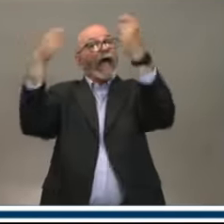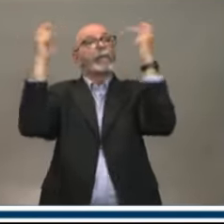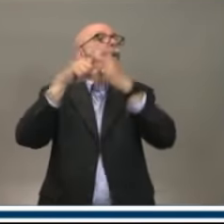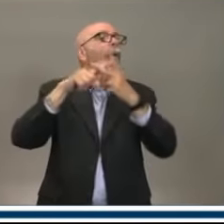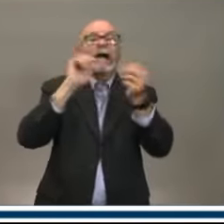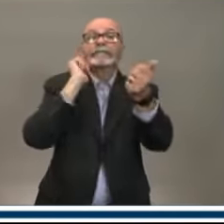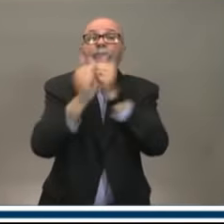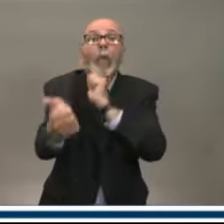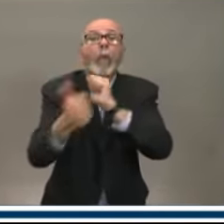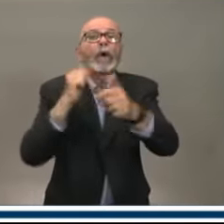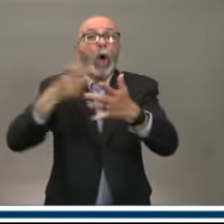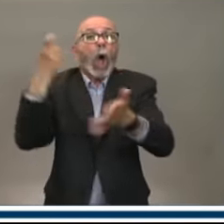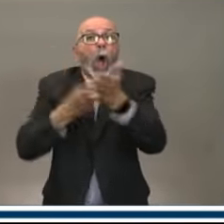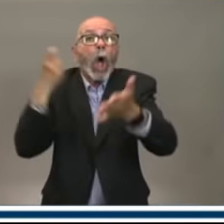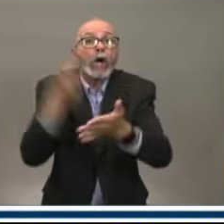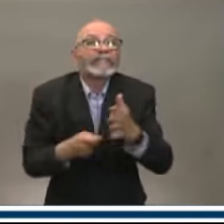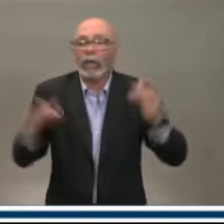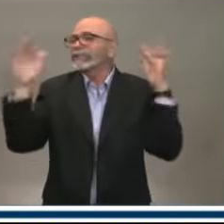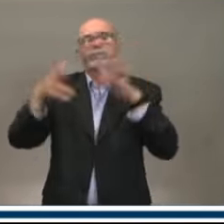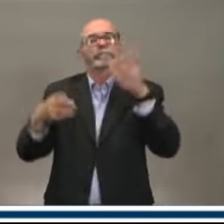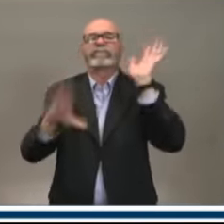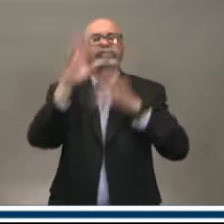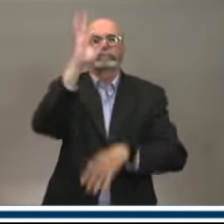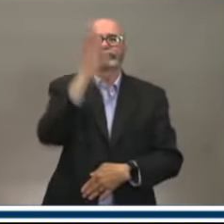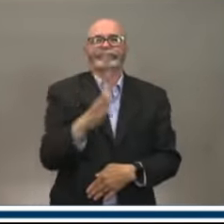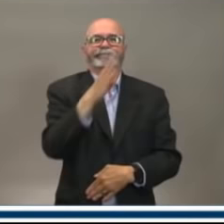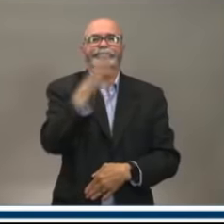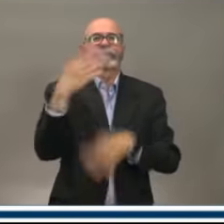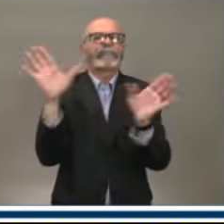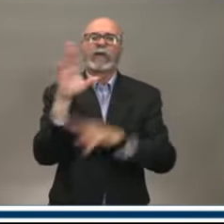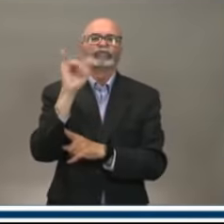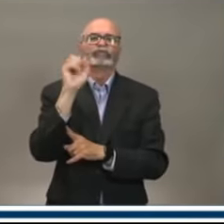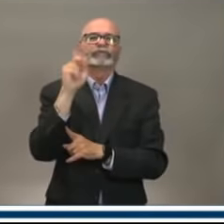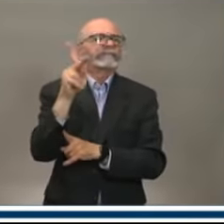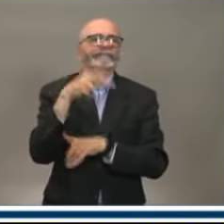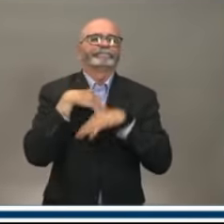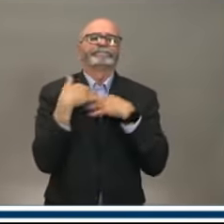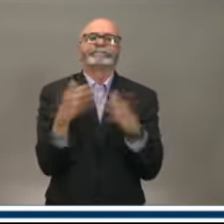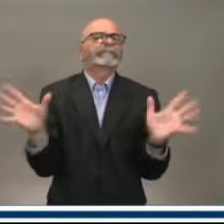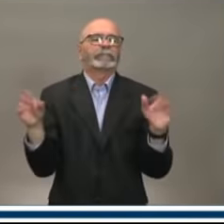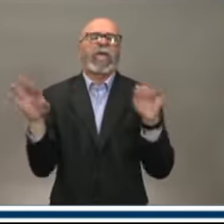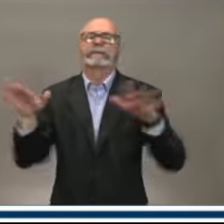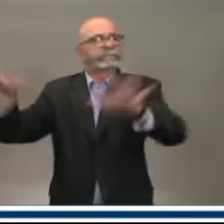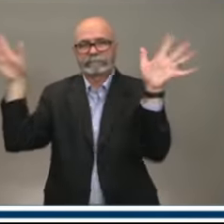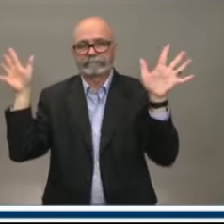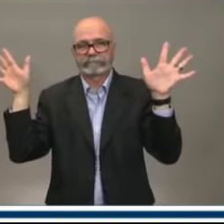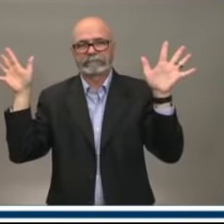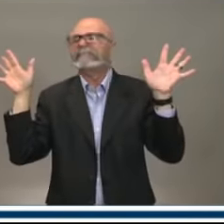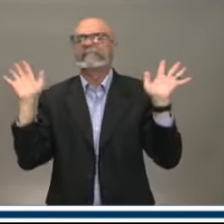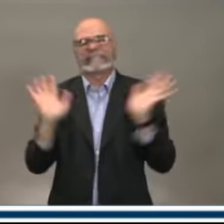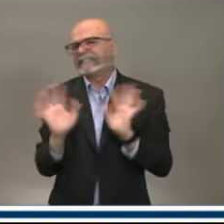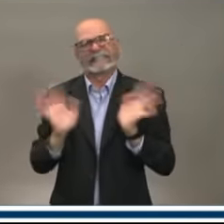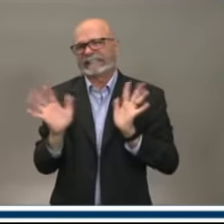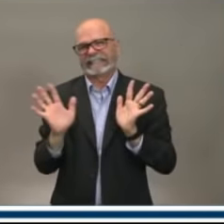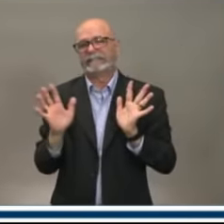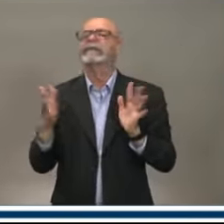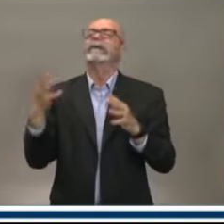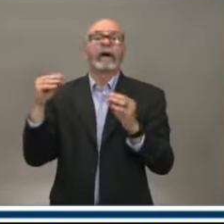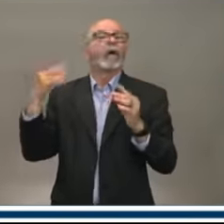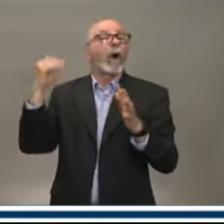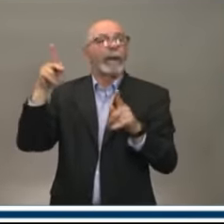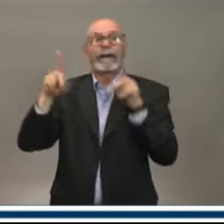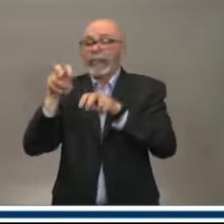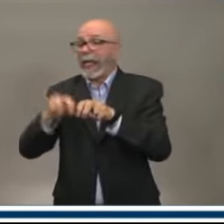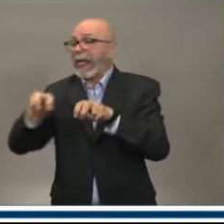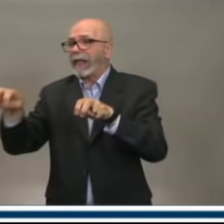are very high-risk situations, and have many of those type of events which really sparked a lot of transmission in wave one. And so opening